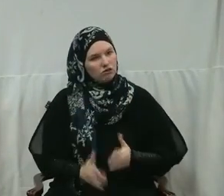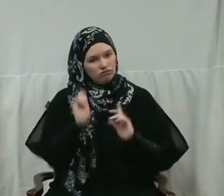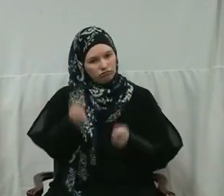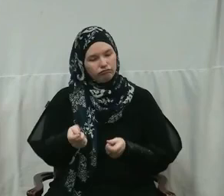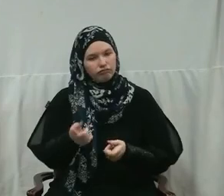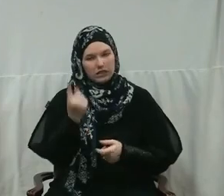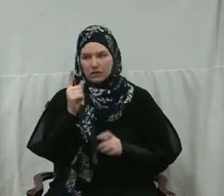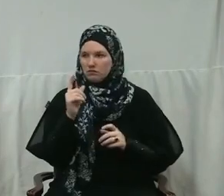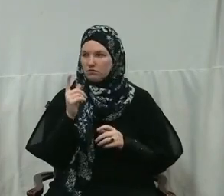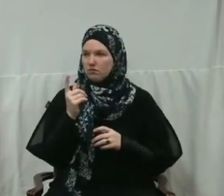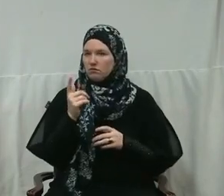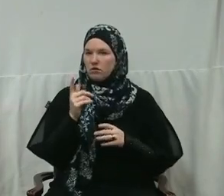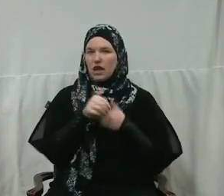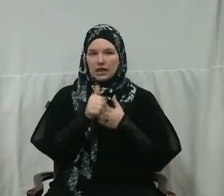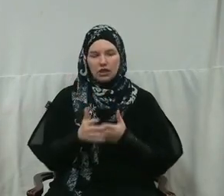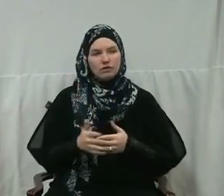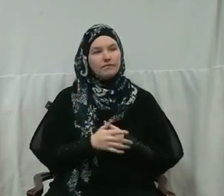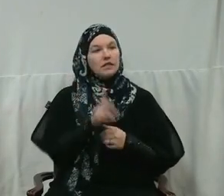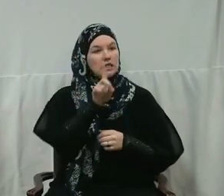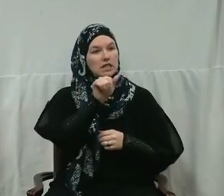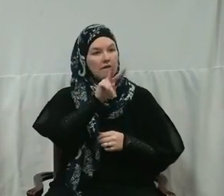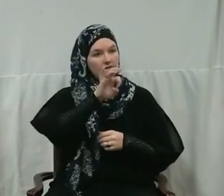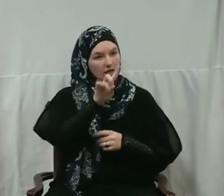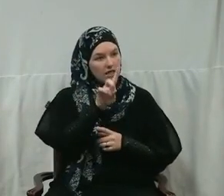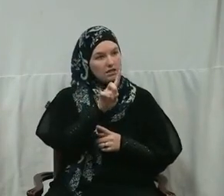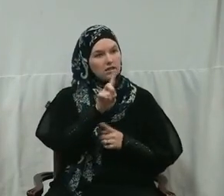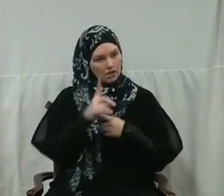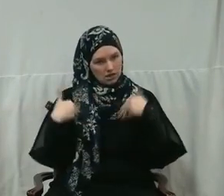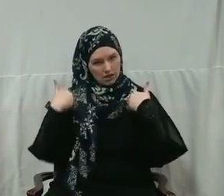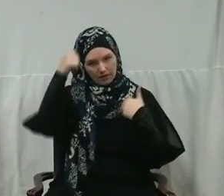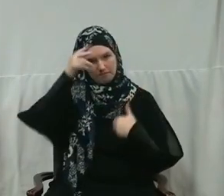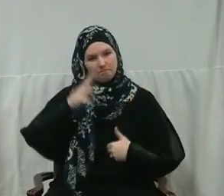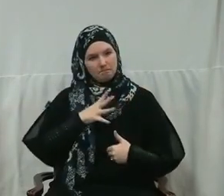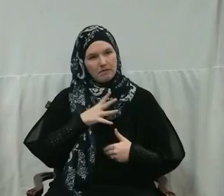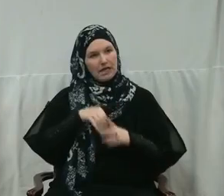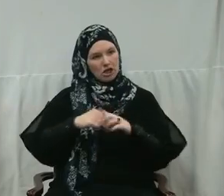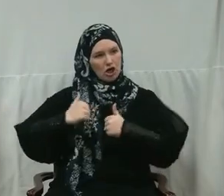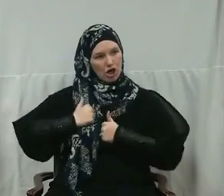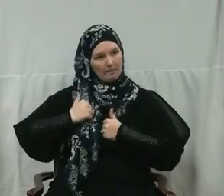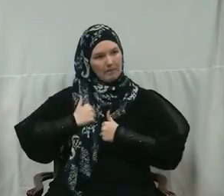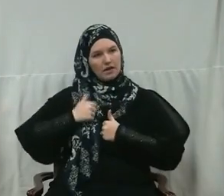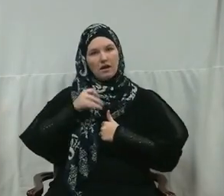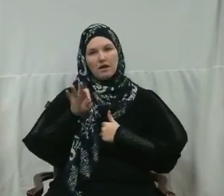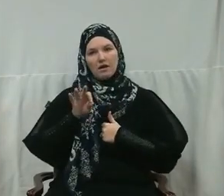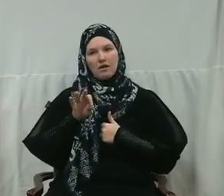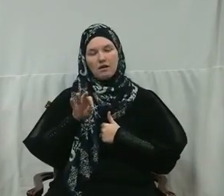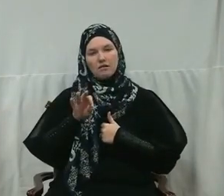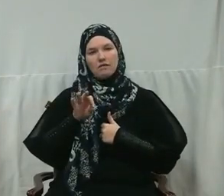So the end result, David, a young man in the army of